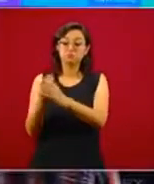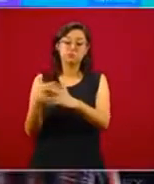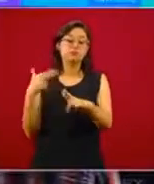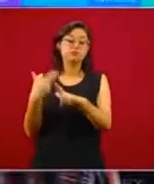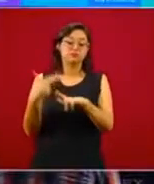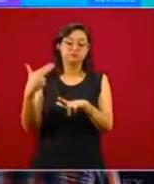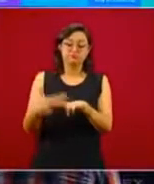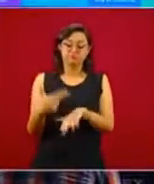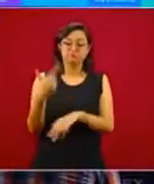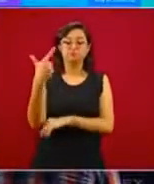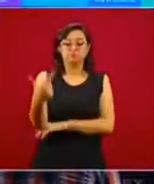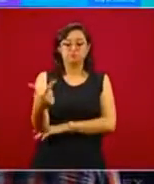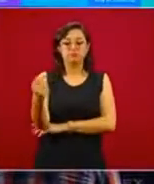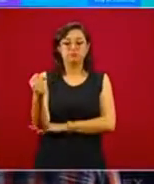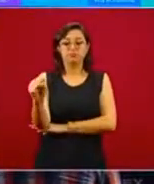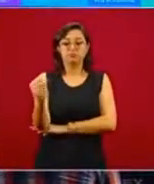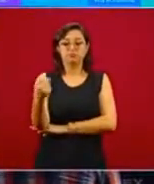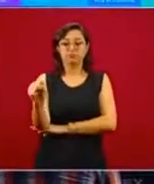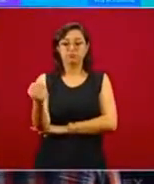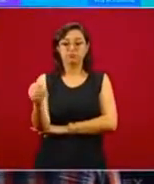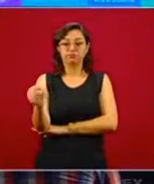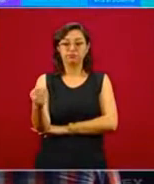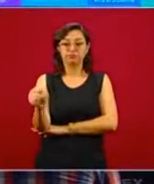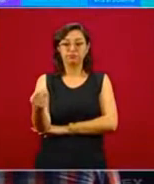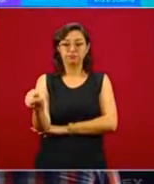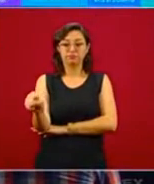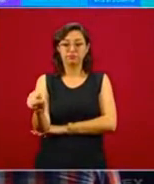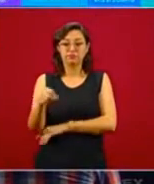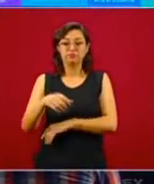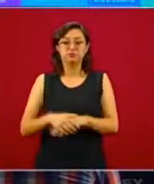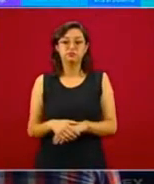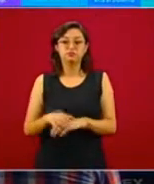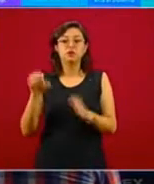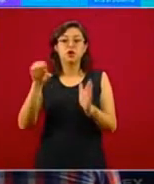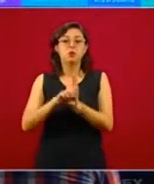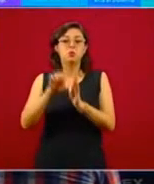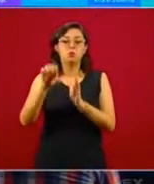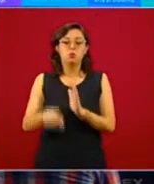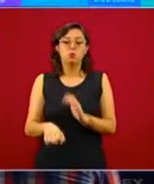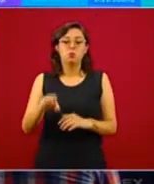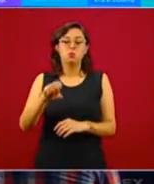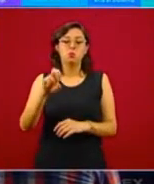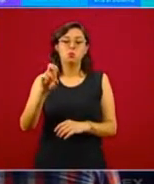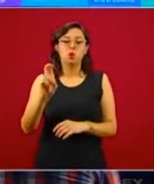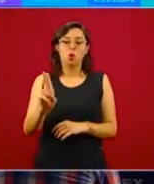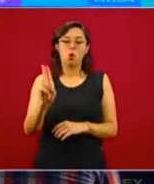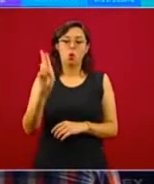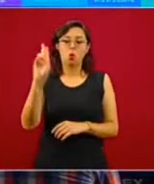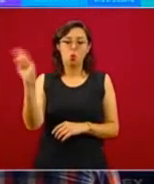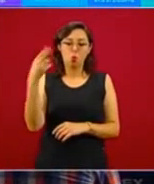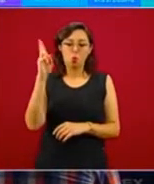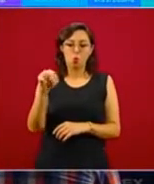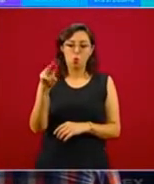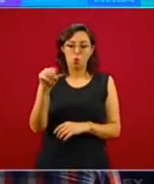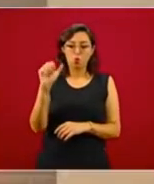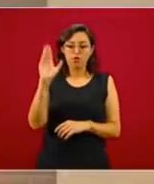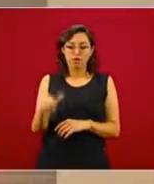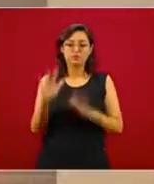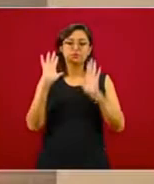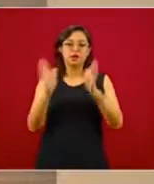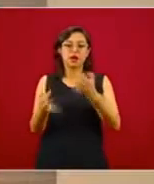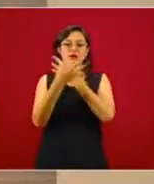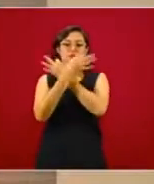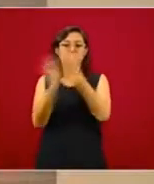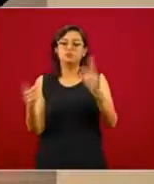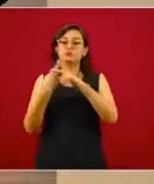the course to get started would be September the 7th. For instance, the Autonomous University of Mexico has